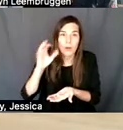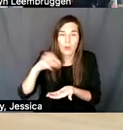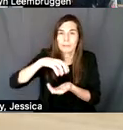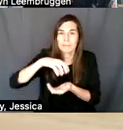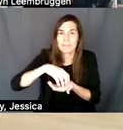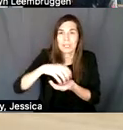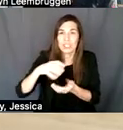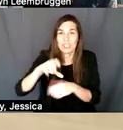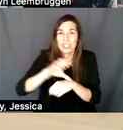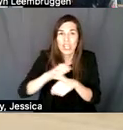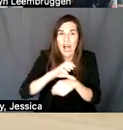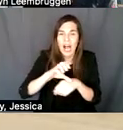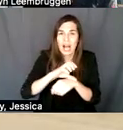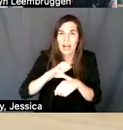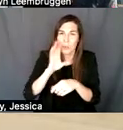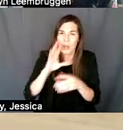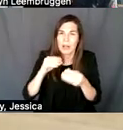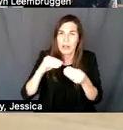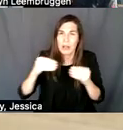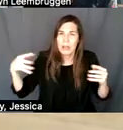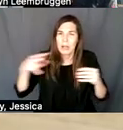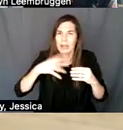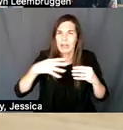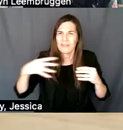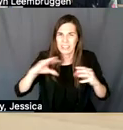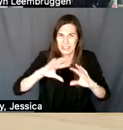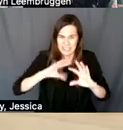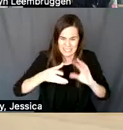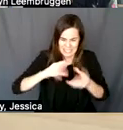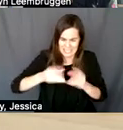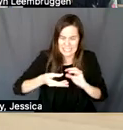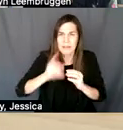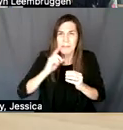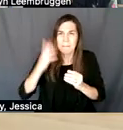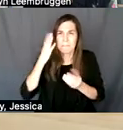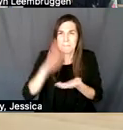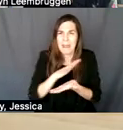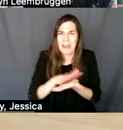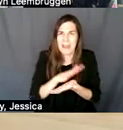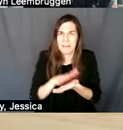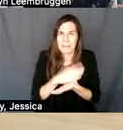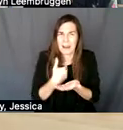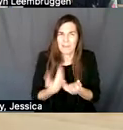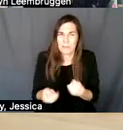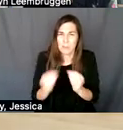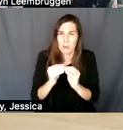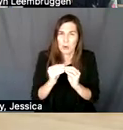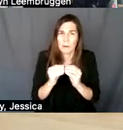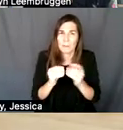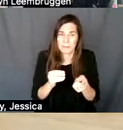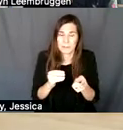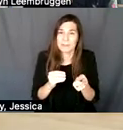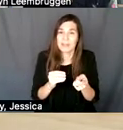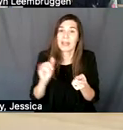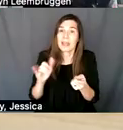you'll find yourself with wrinkles or pleats to store all that extra paper. And crumpling a sheet can make it